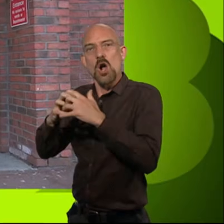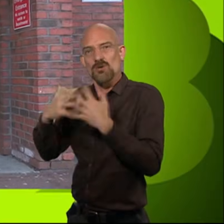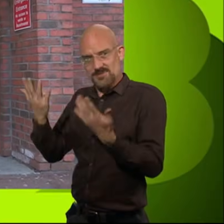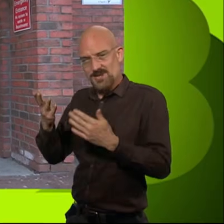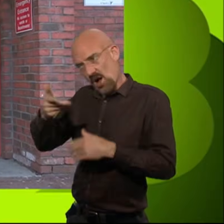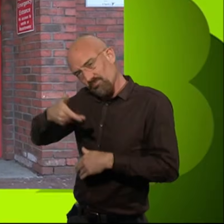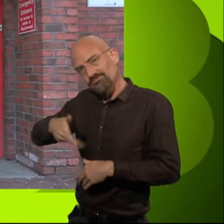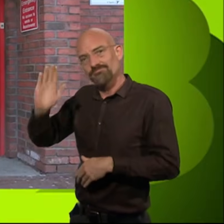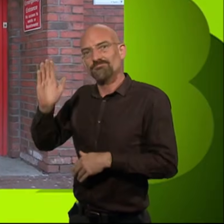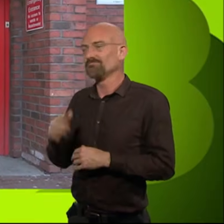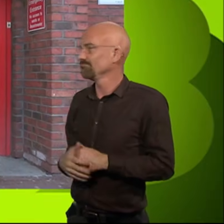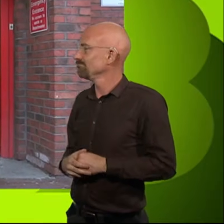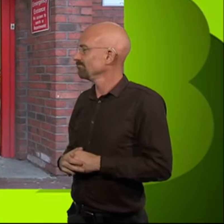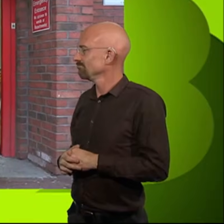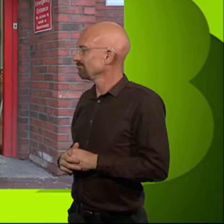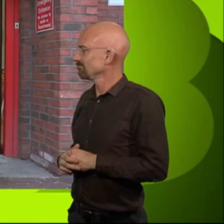home.